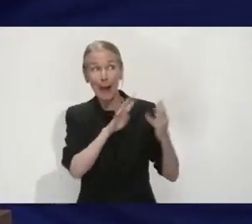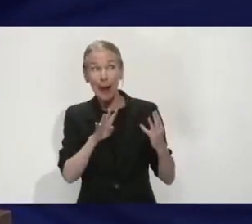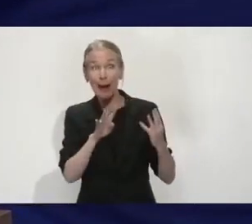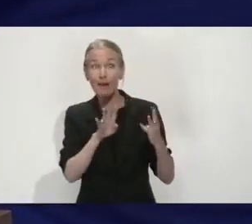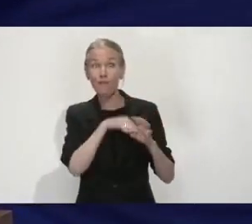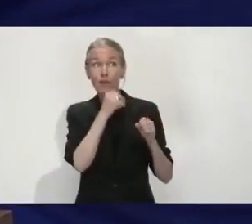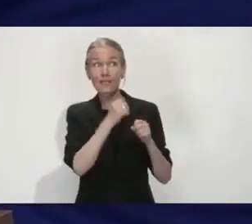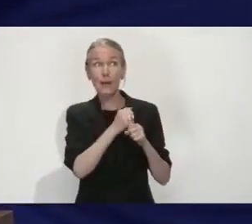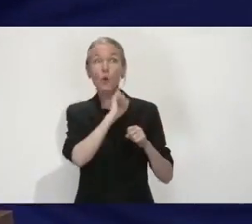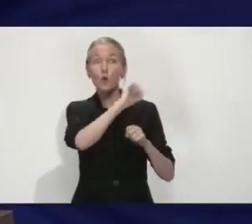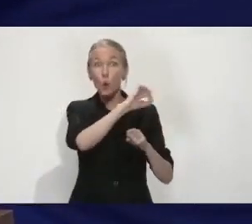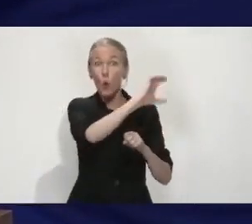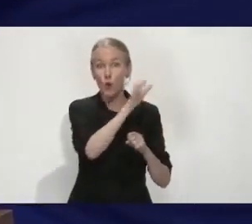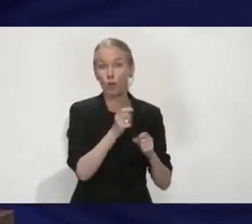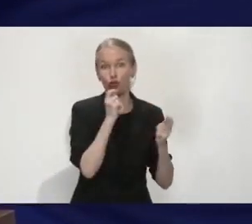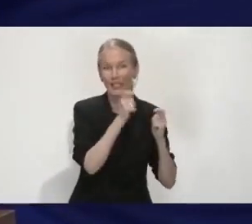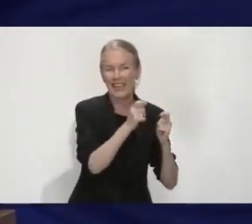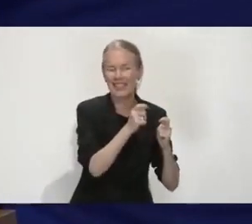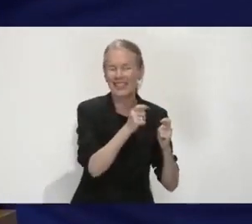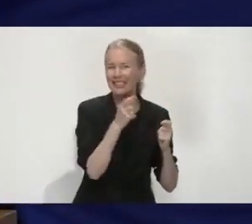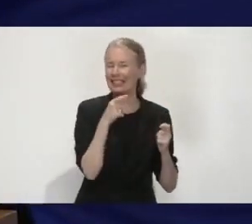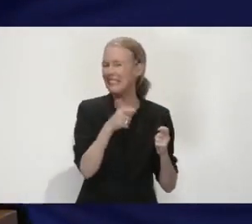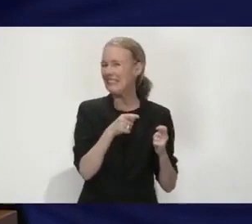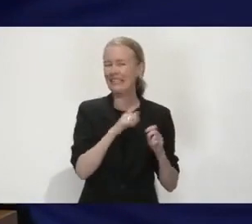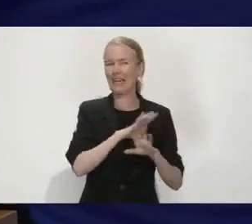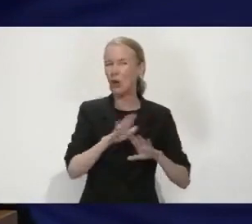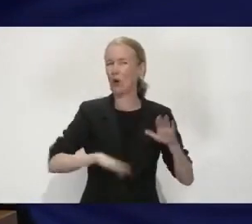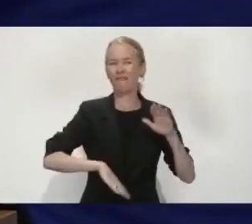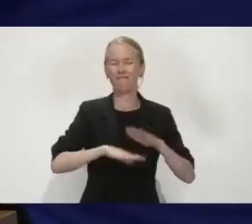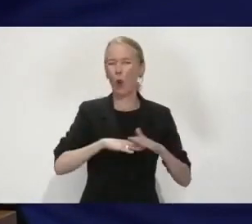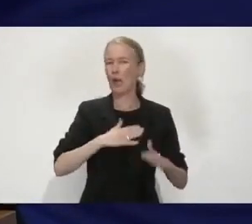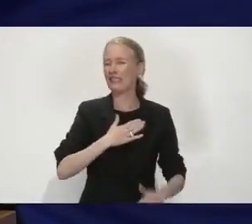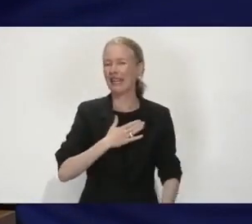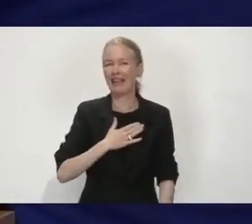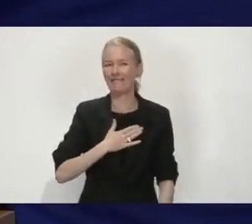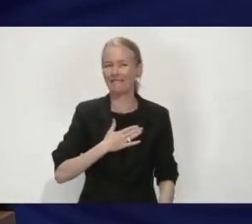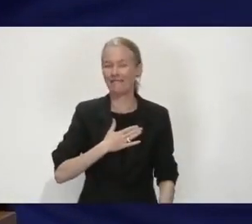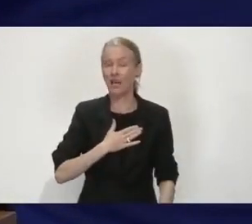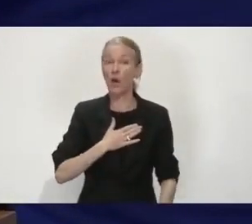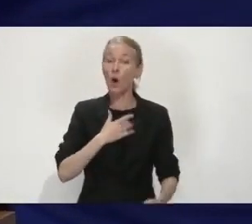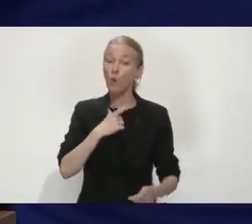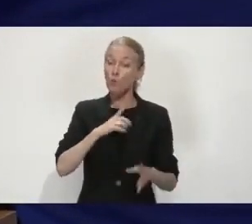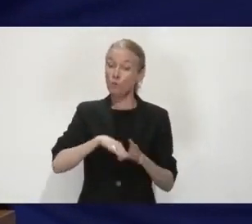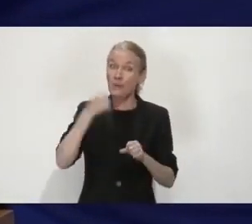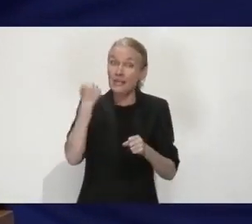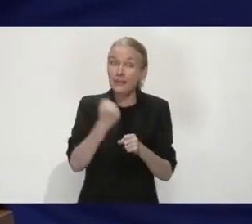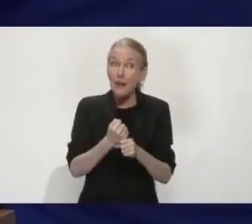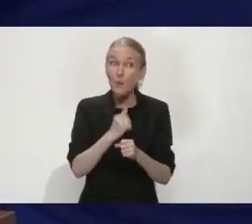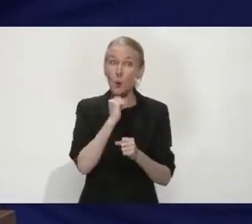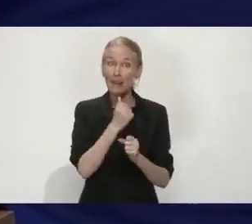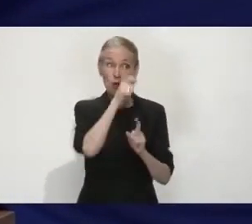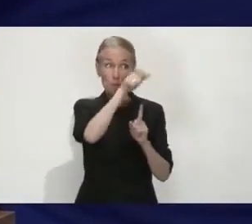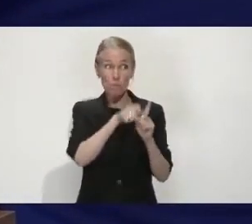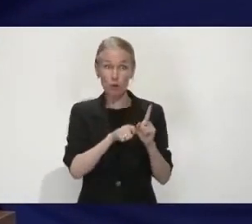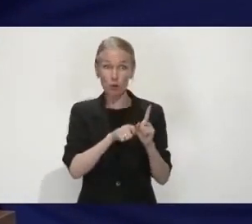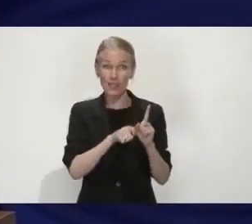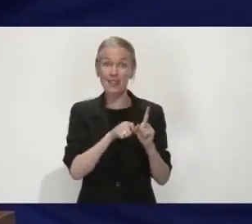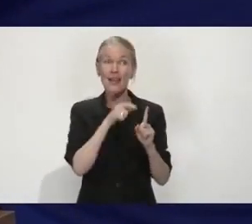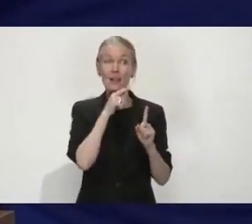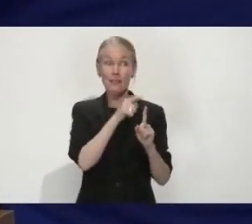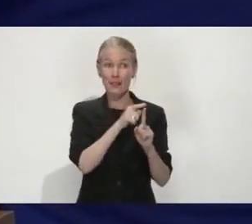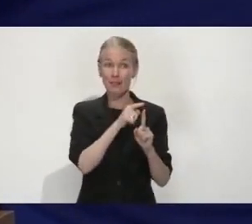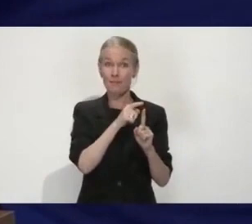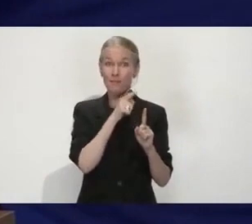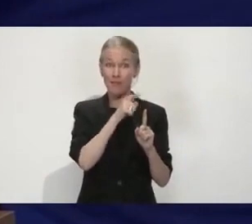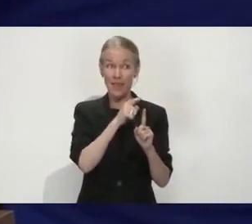limited use. That one of the things that we know, if you have someone who, for example, has to have a test 72 hours prior